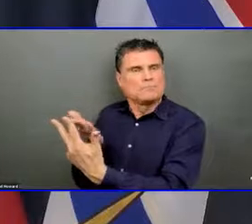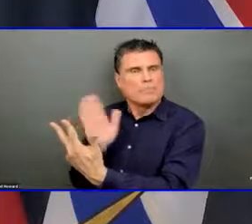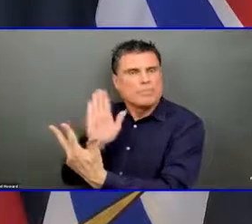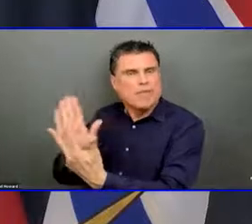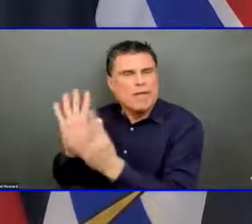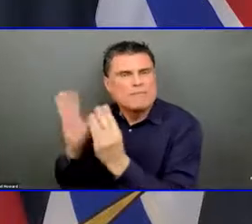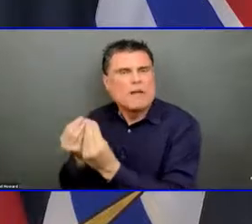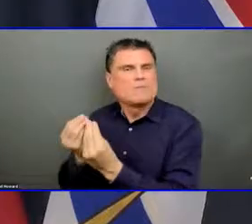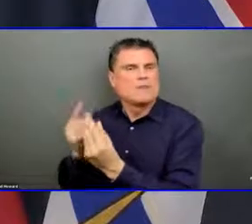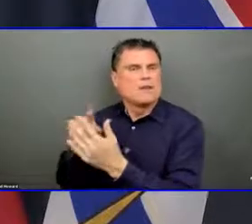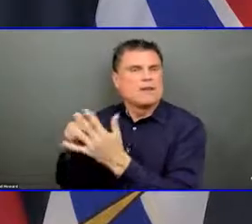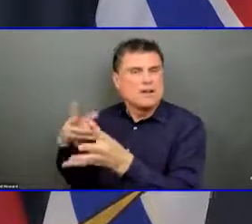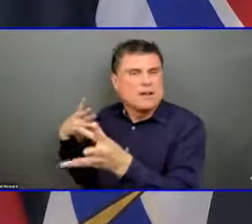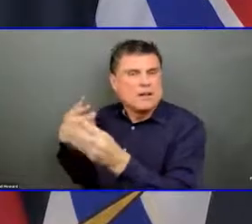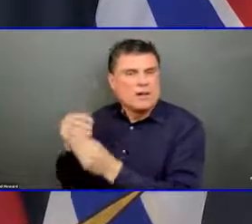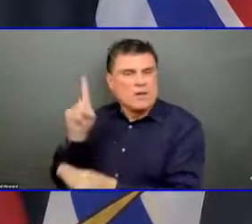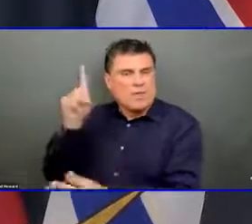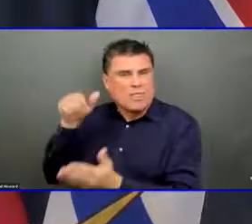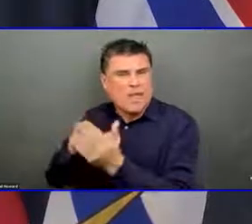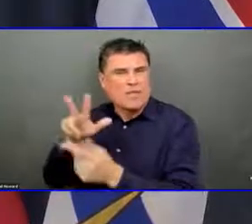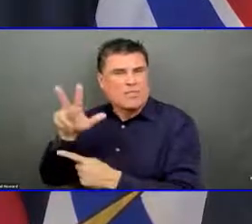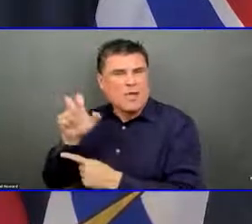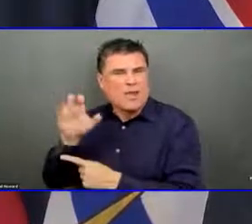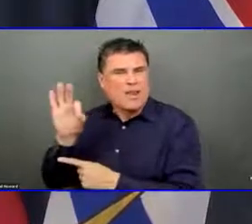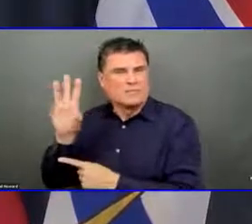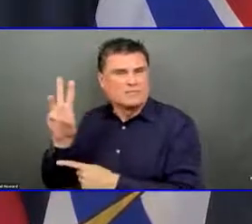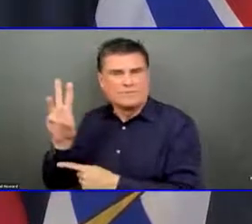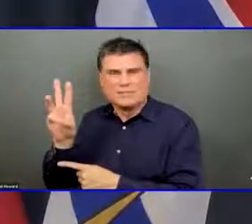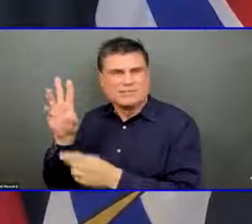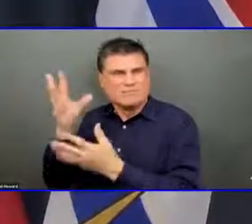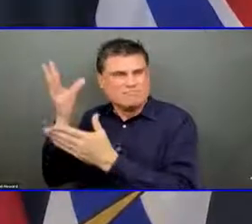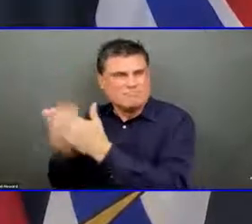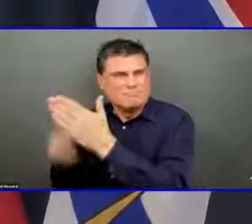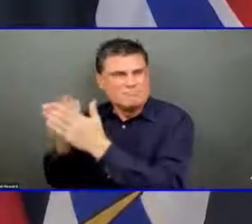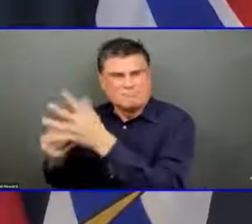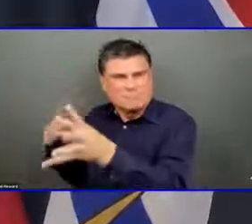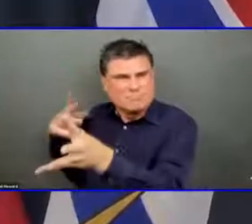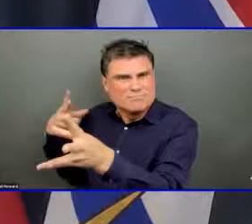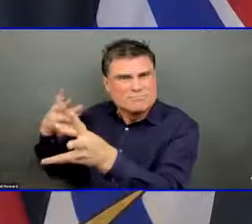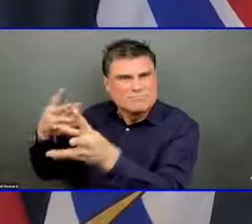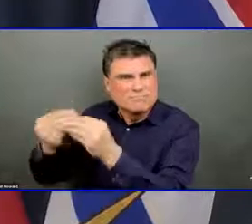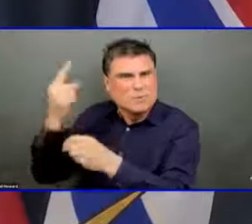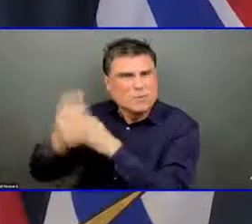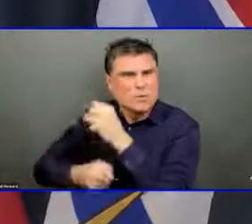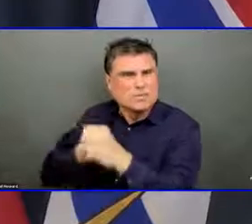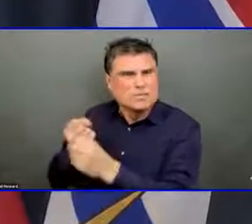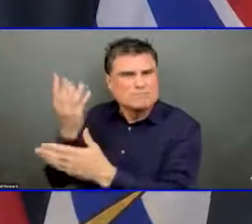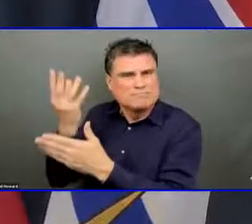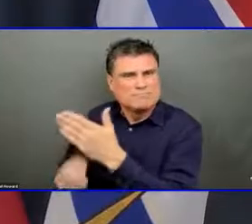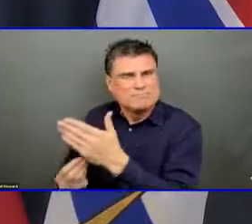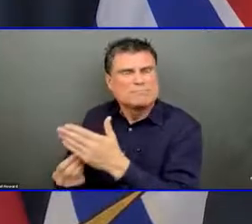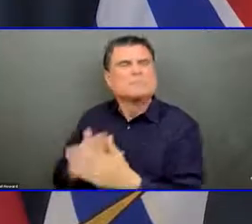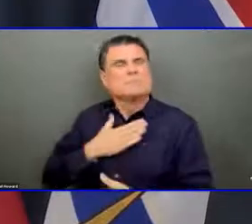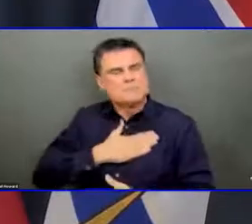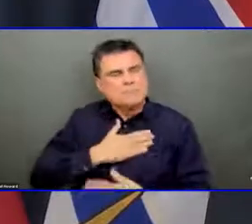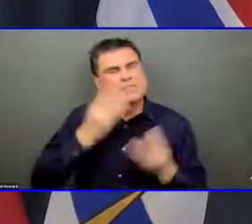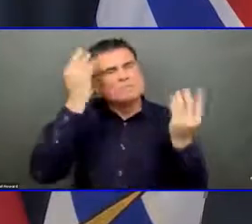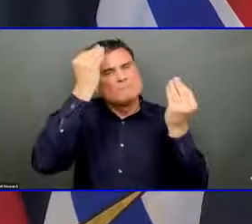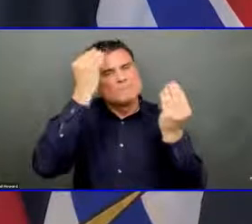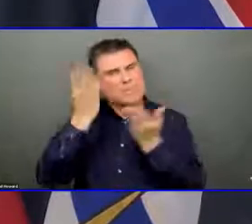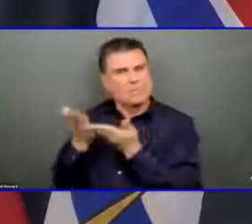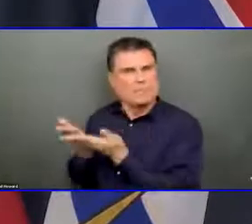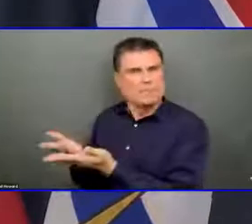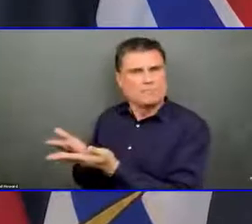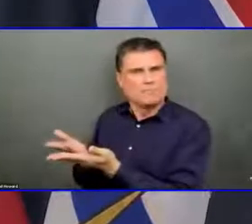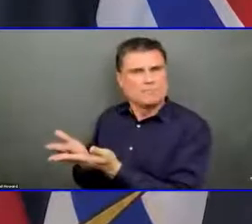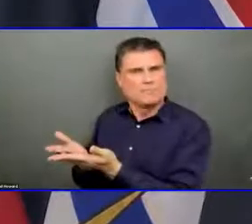from COVID-19 since the beginning of the pandemic. We are thinking of them today, particularly on this 1-year anniversary of many